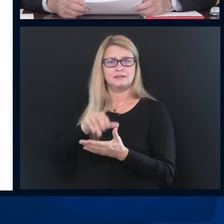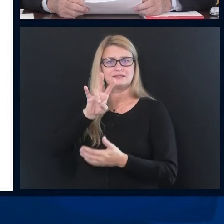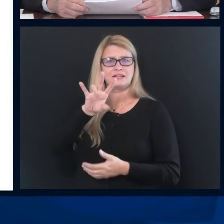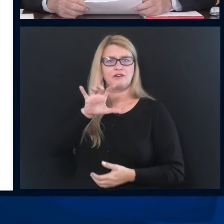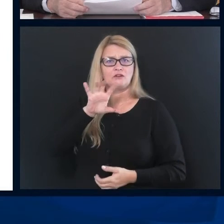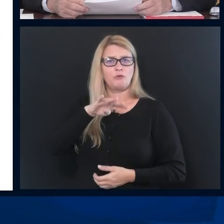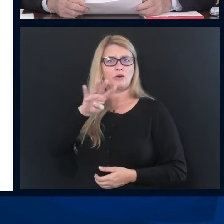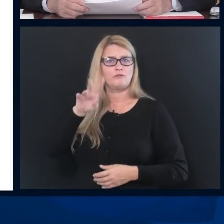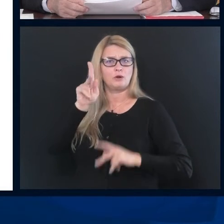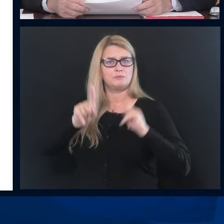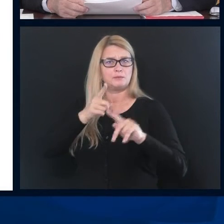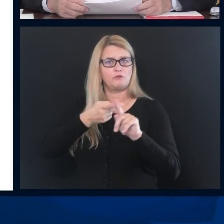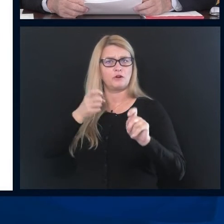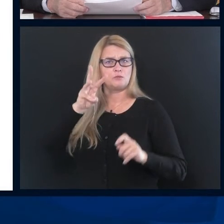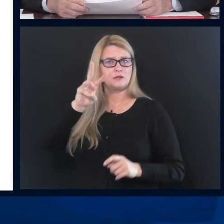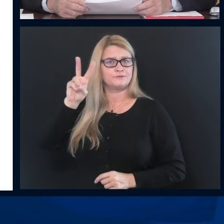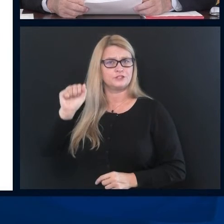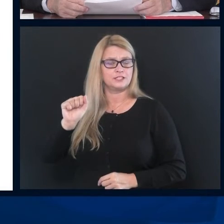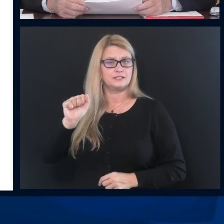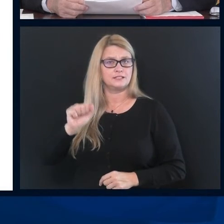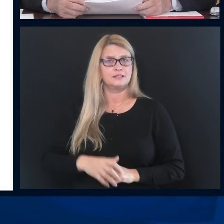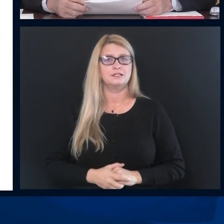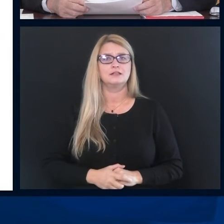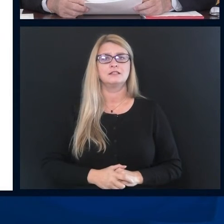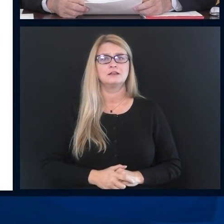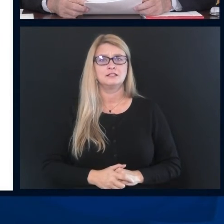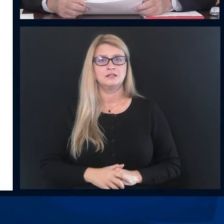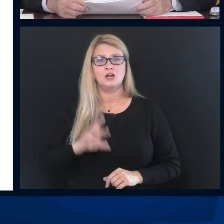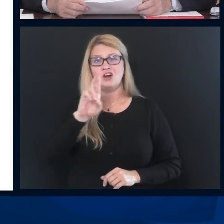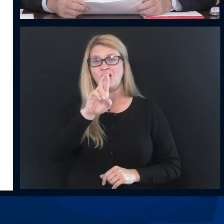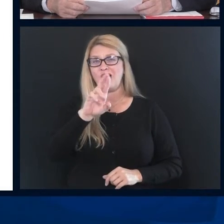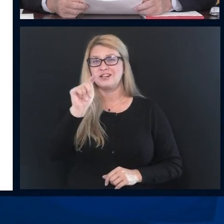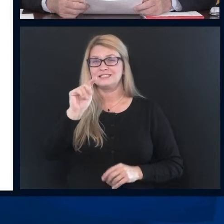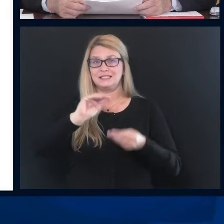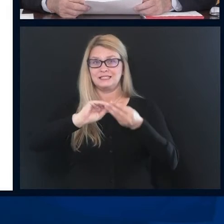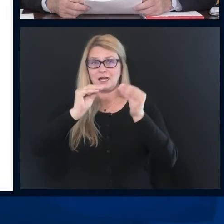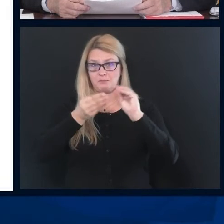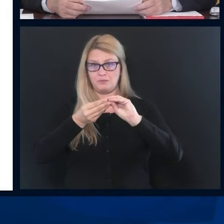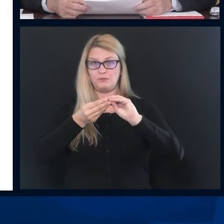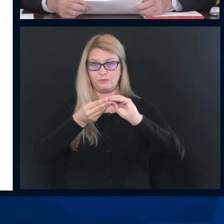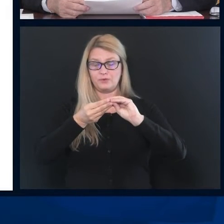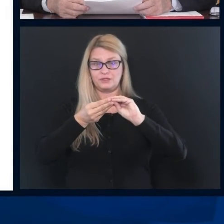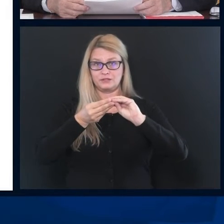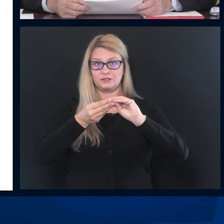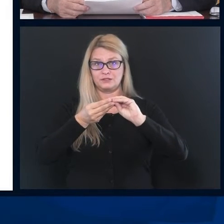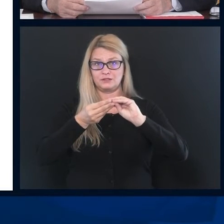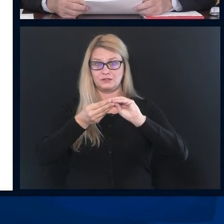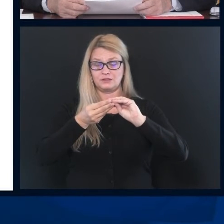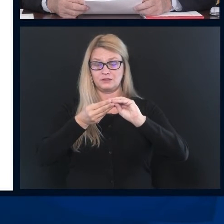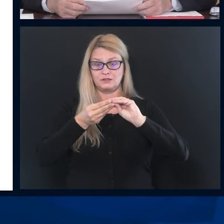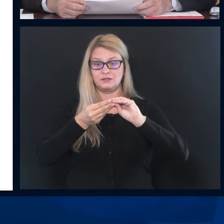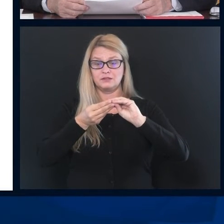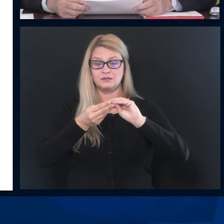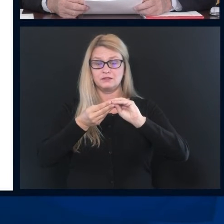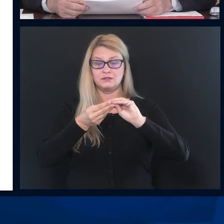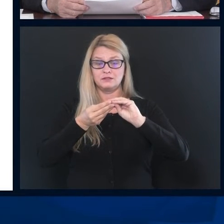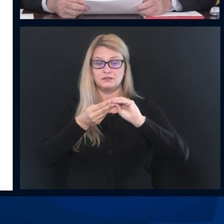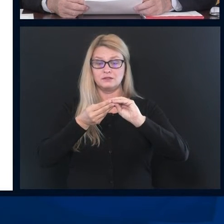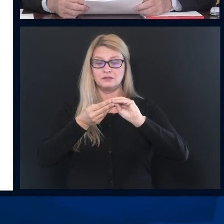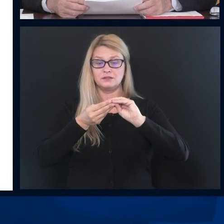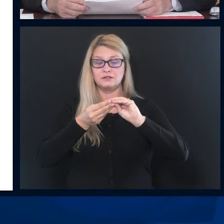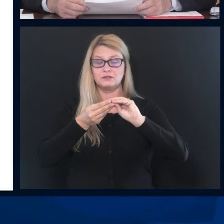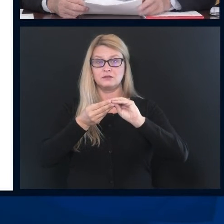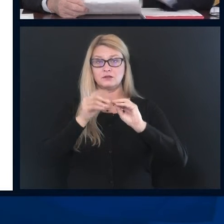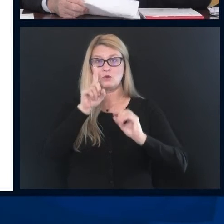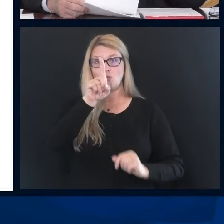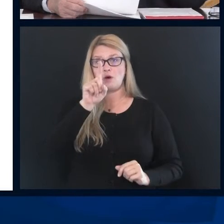22,744 West Virginians. Our RT rating, or our reproduction number,